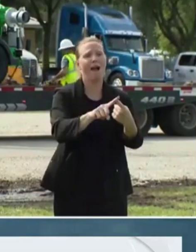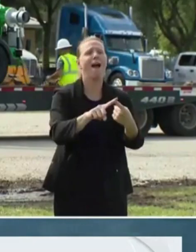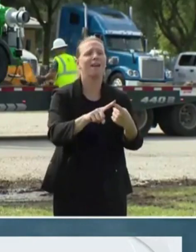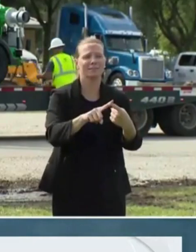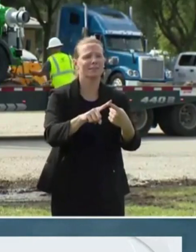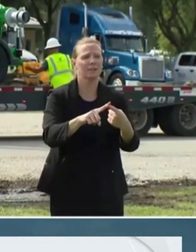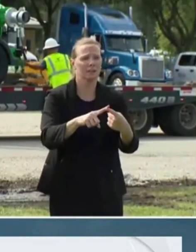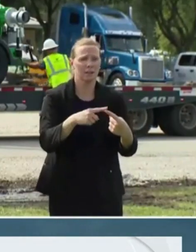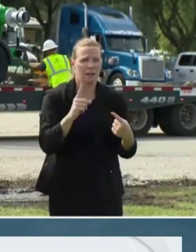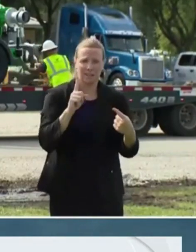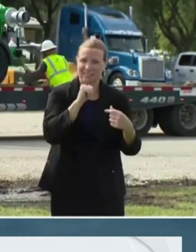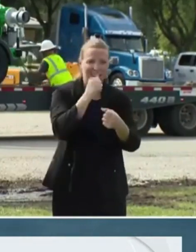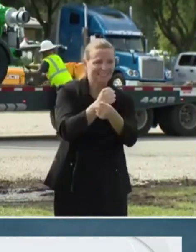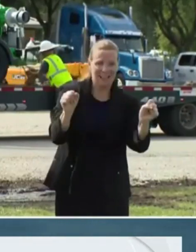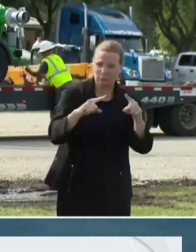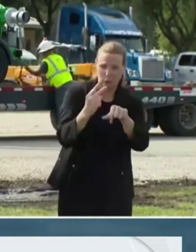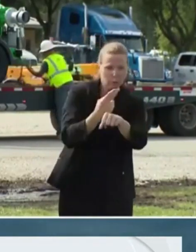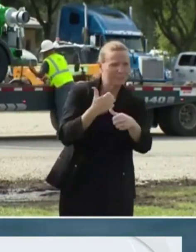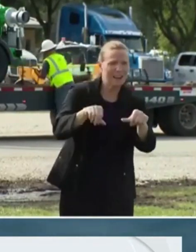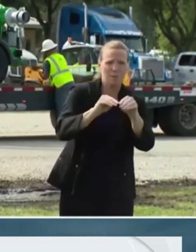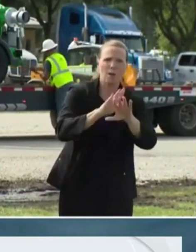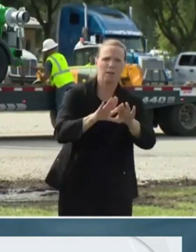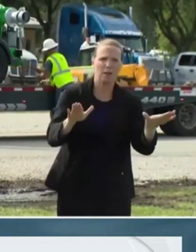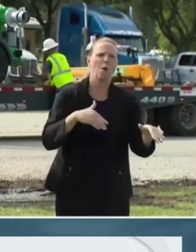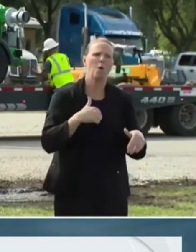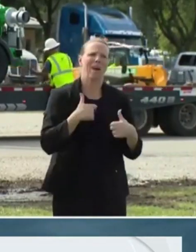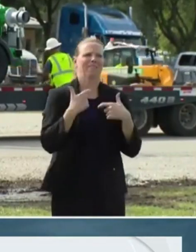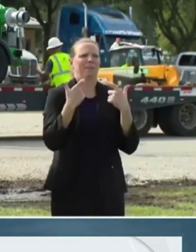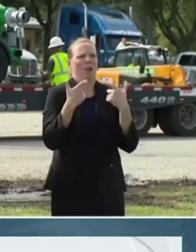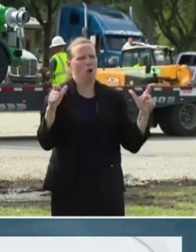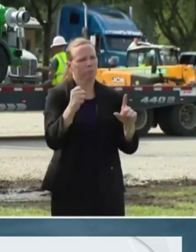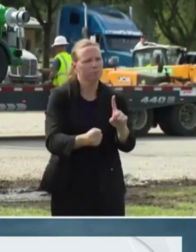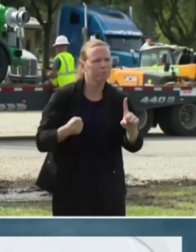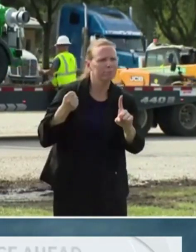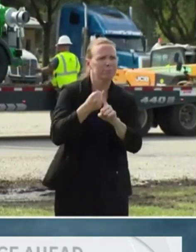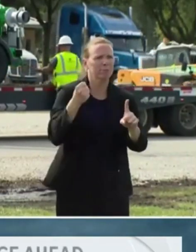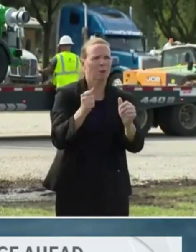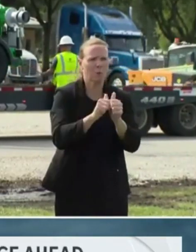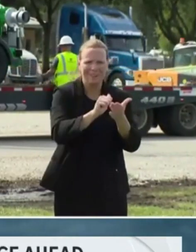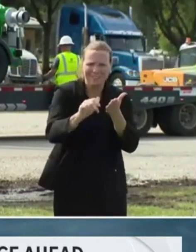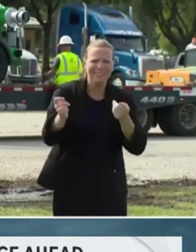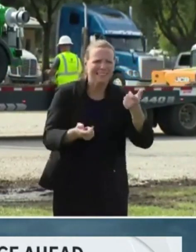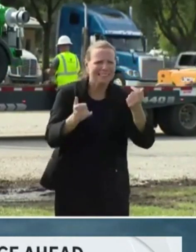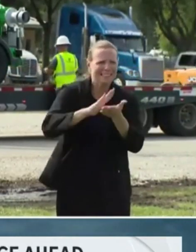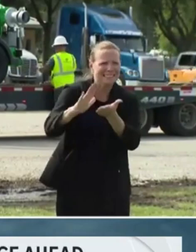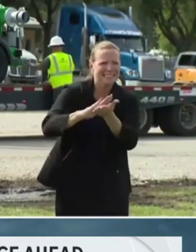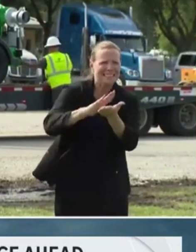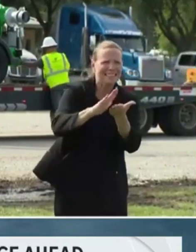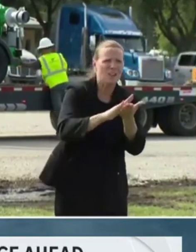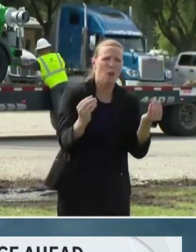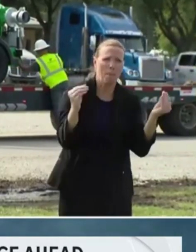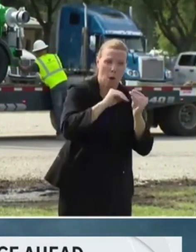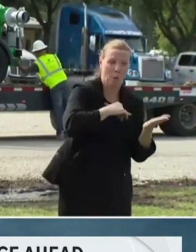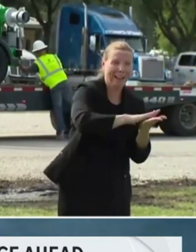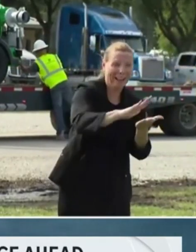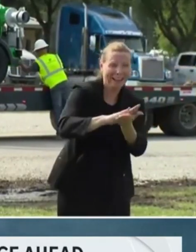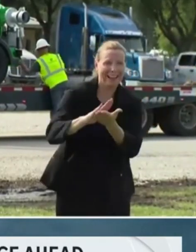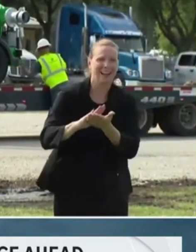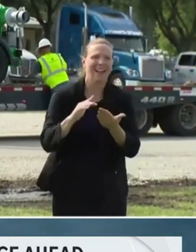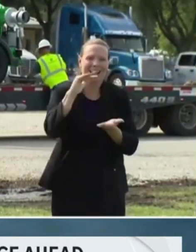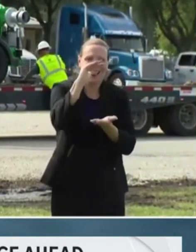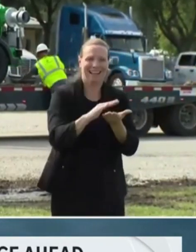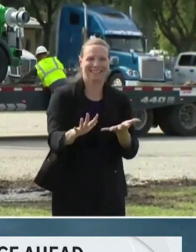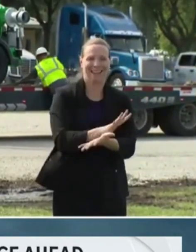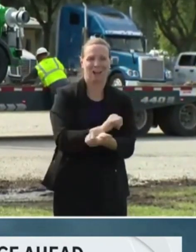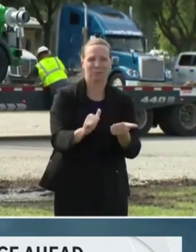so. We've made a huge dent in this. The more debris we can get picked up, the less damage is going to happen, whether that's floating into the